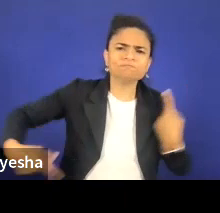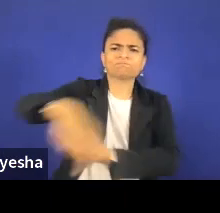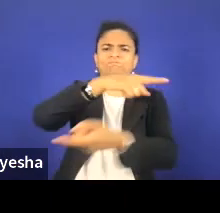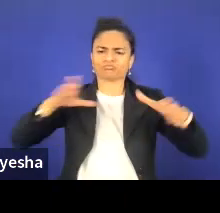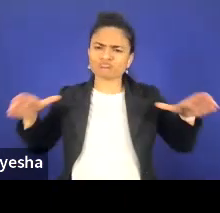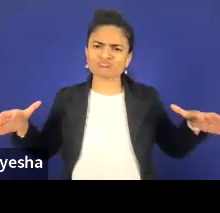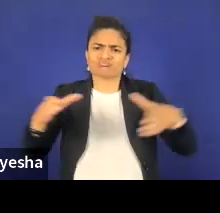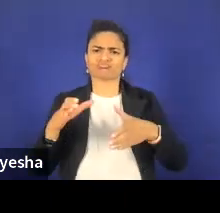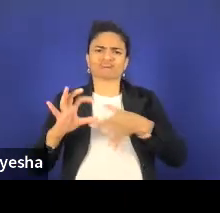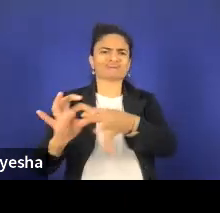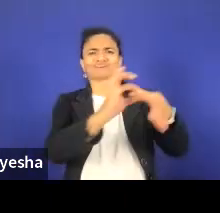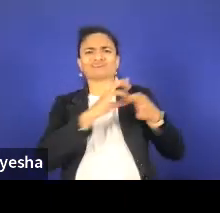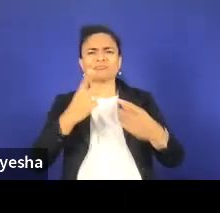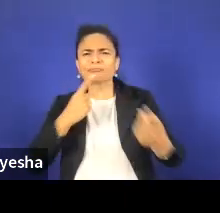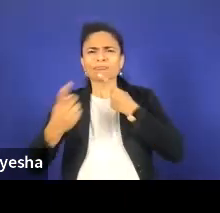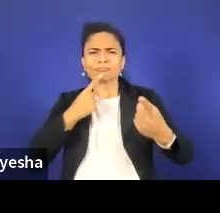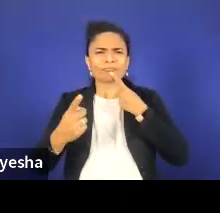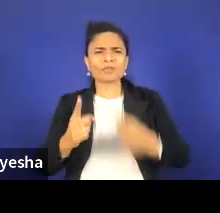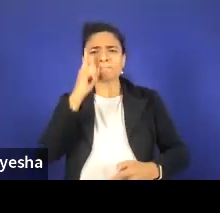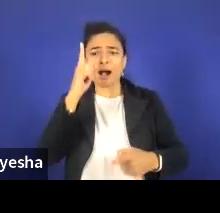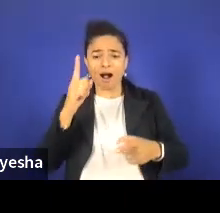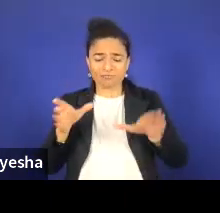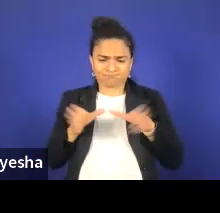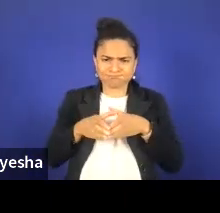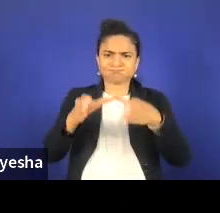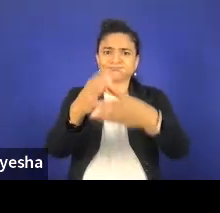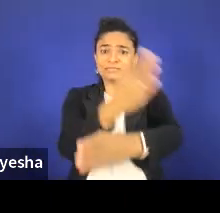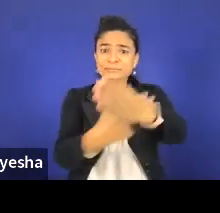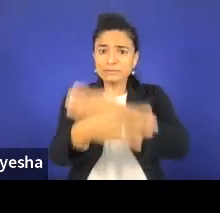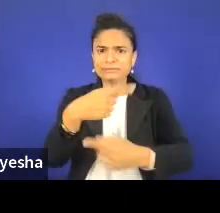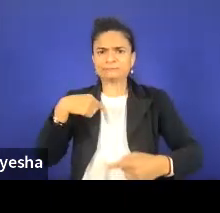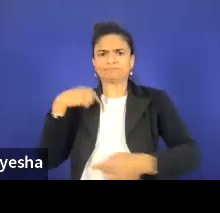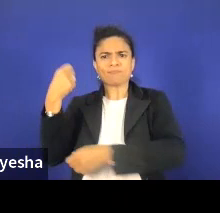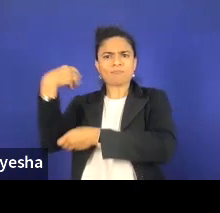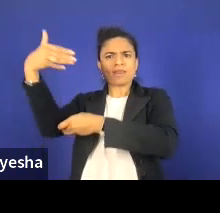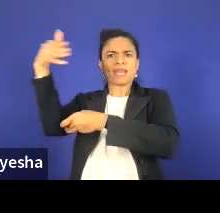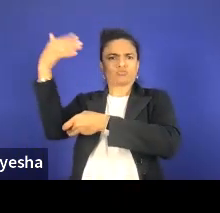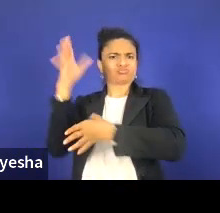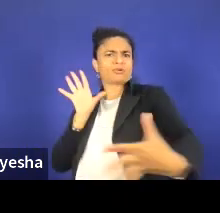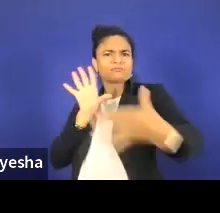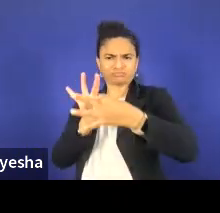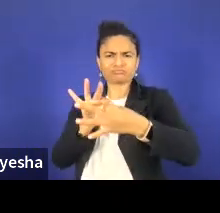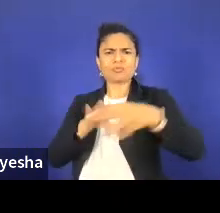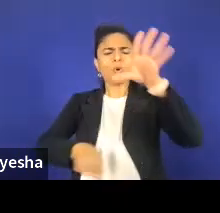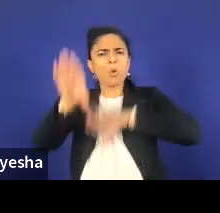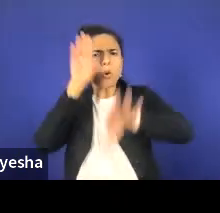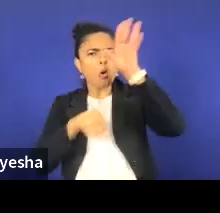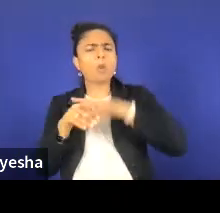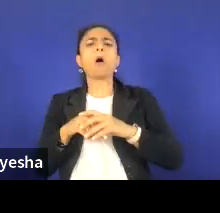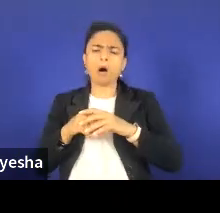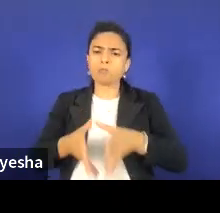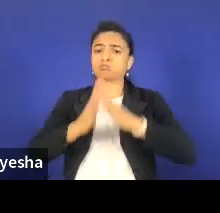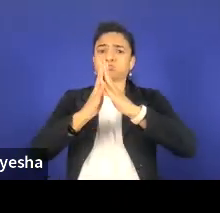Allowance Scheme initiatives in 2016, using the criteria that was agreed from the consultative